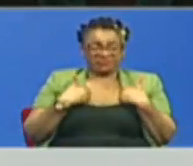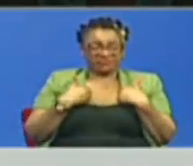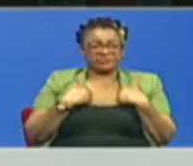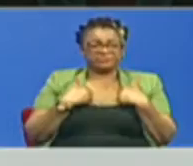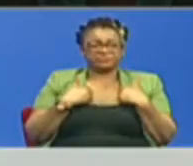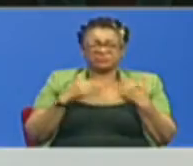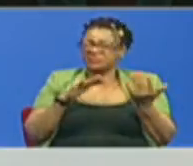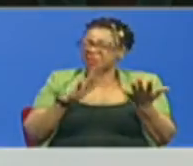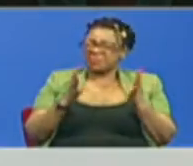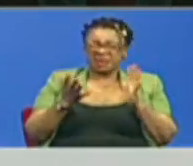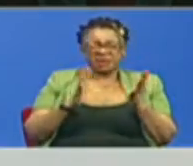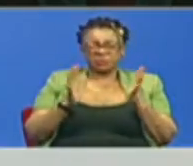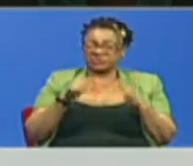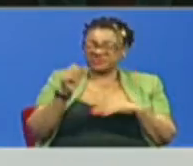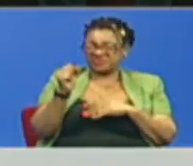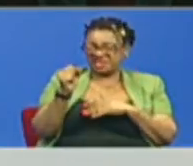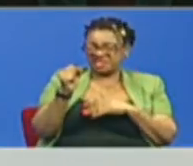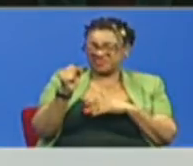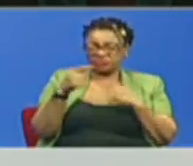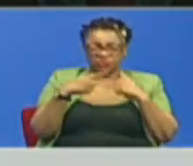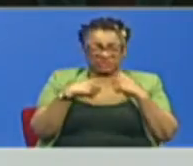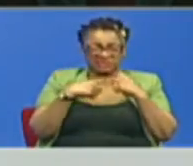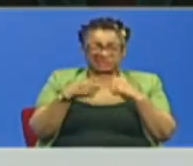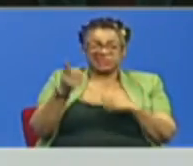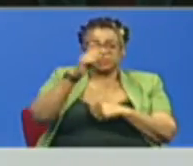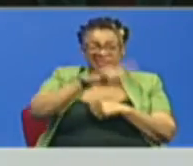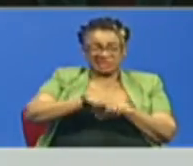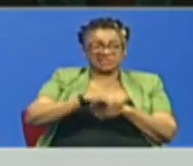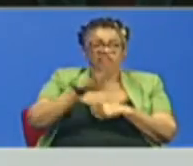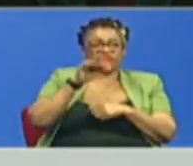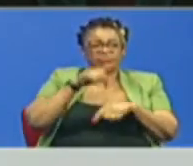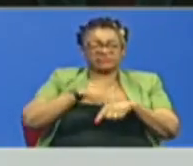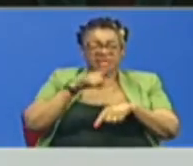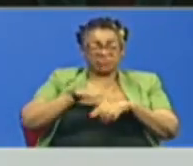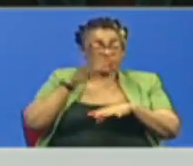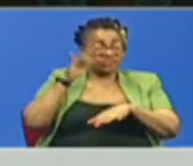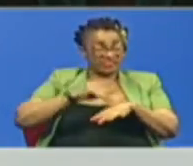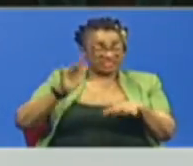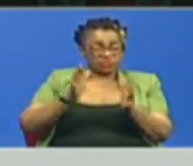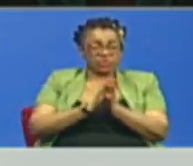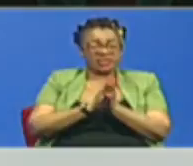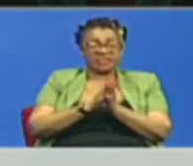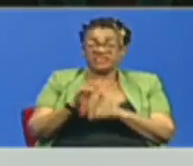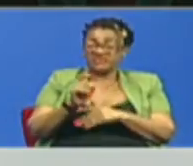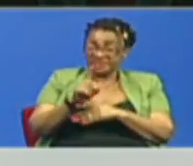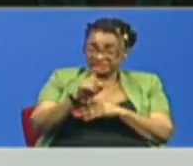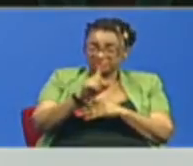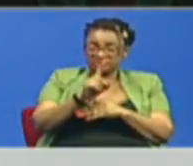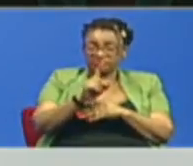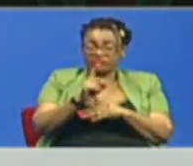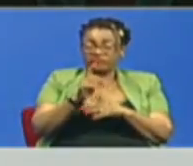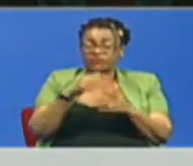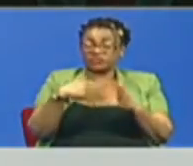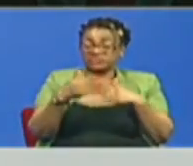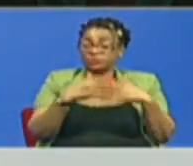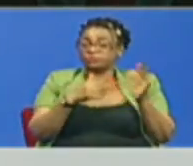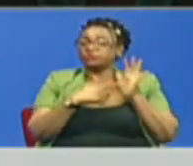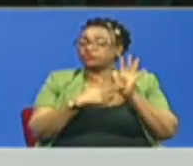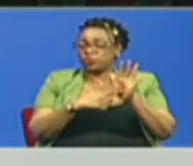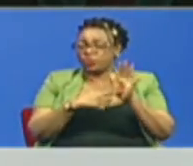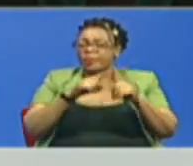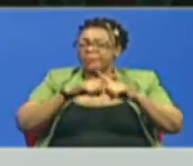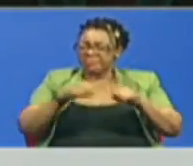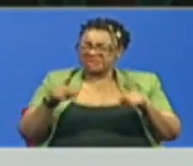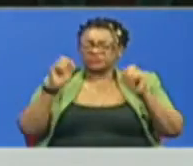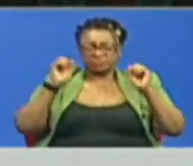about 5 to 6 days from when someone is infected with the virus for symptoms to show, although it can take up